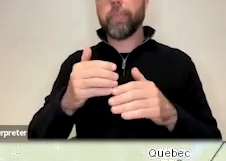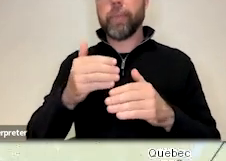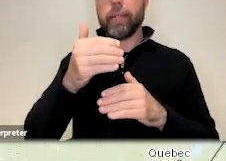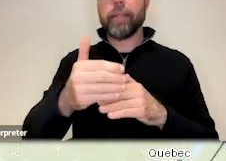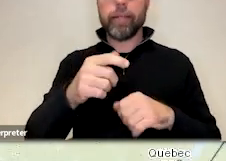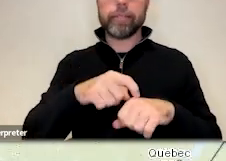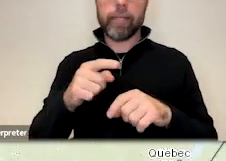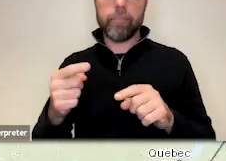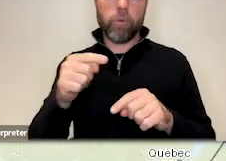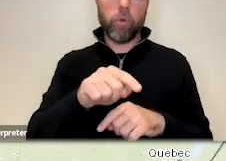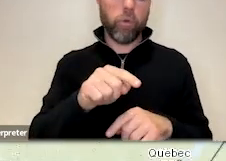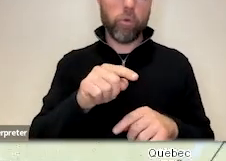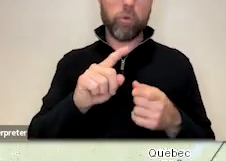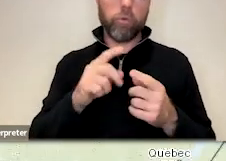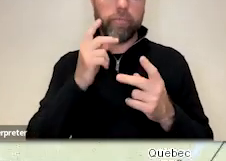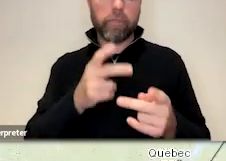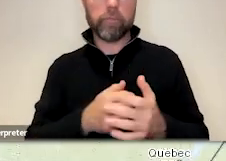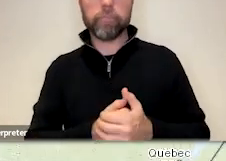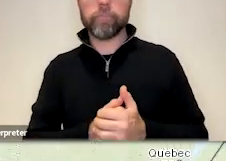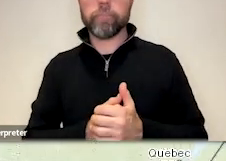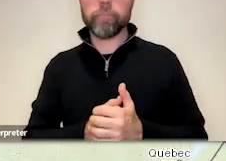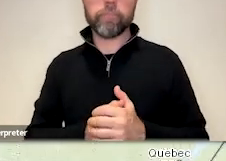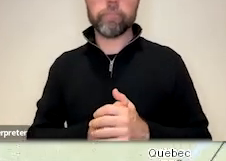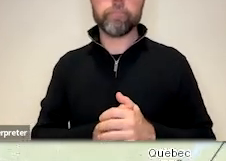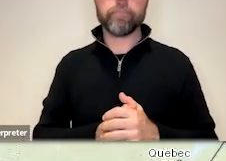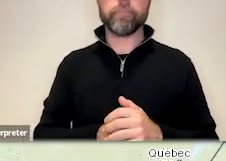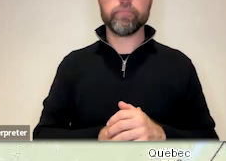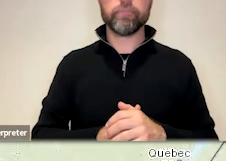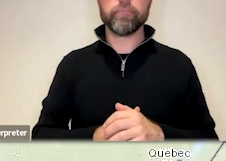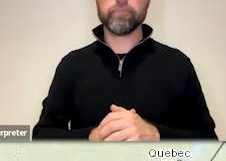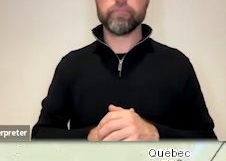you come back to visit. All right.